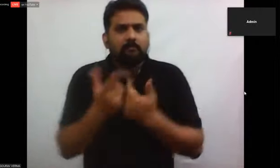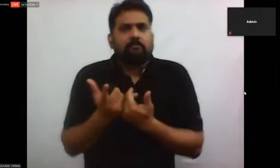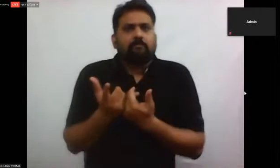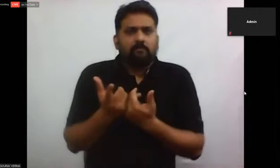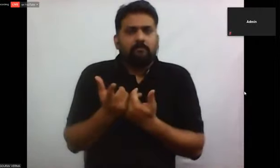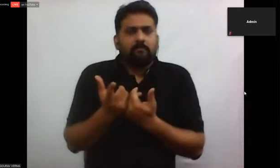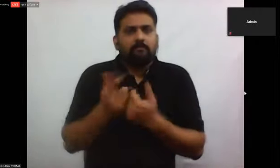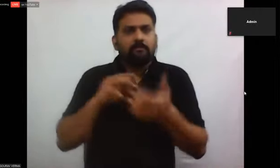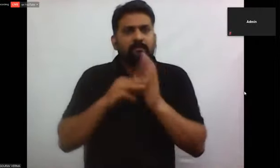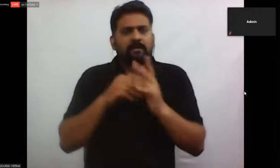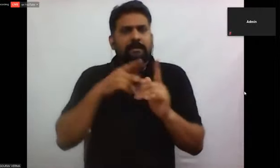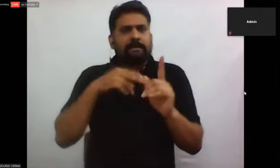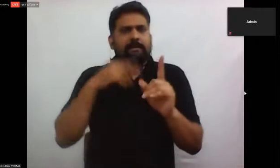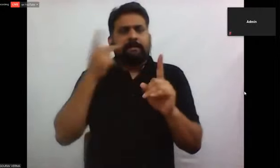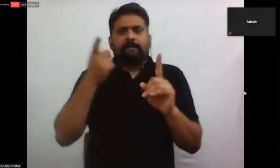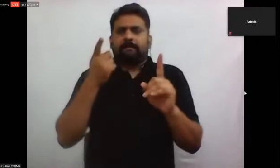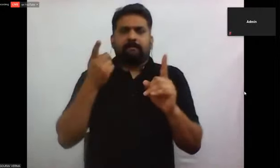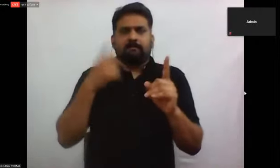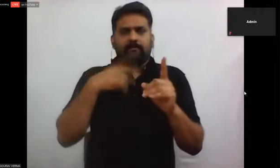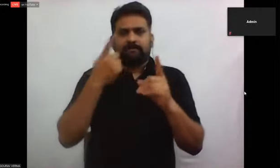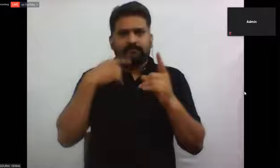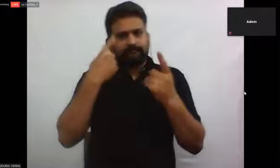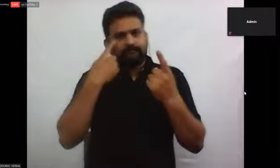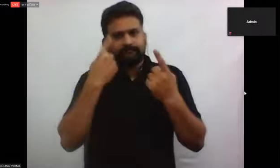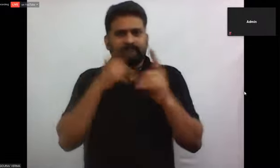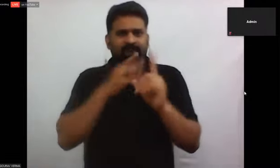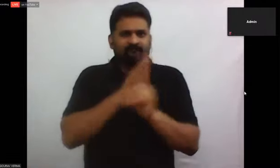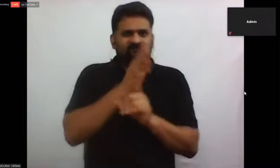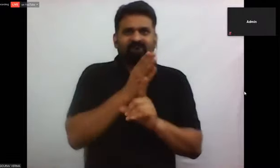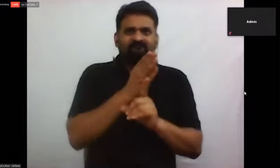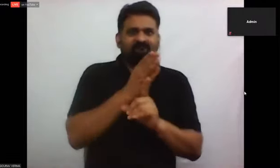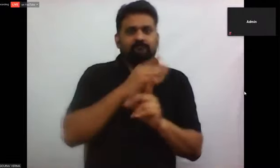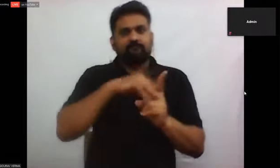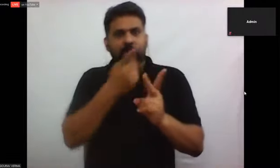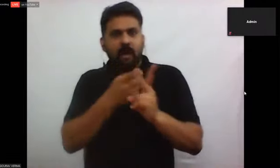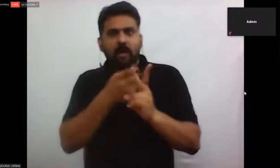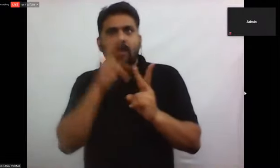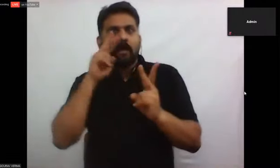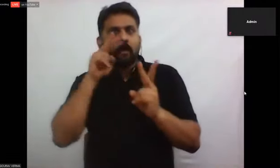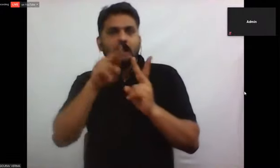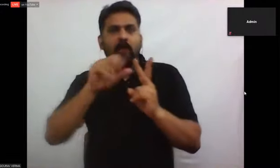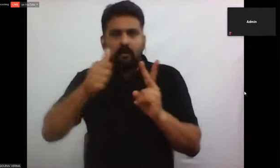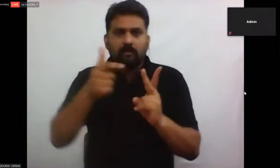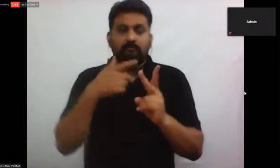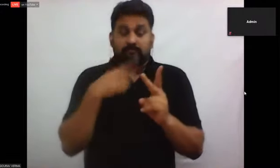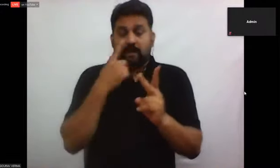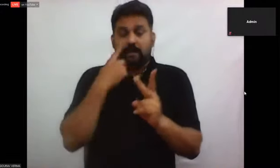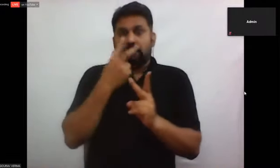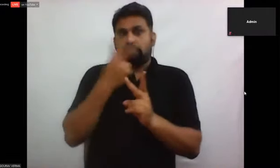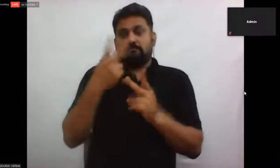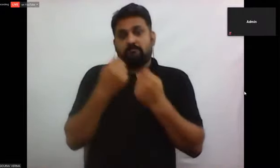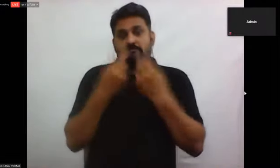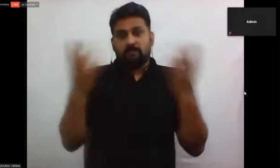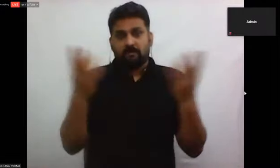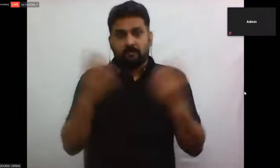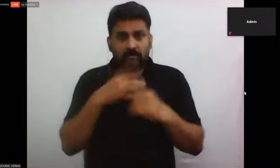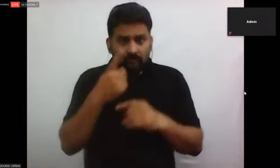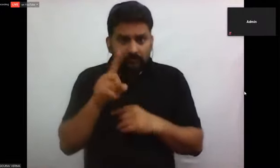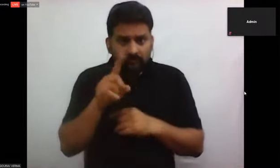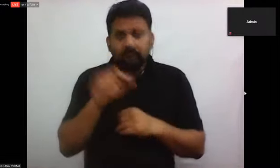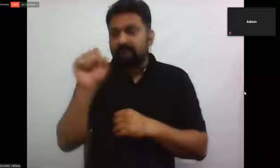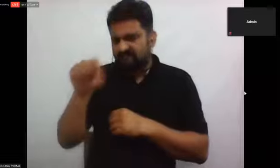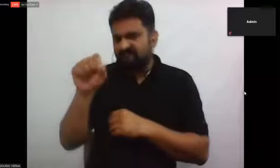So they purposely just shut down one system and focus on one. This I have seen. Is there yes ma'am, yes